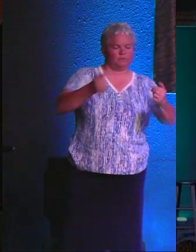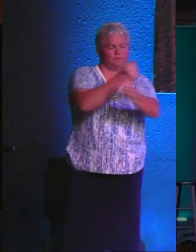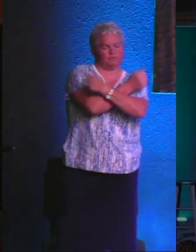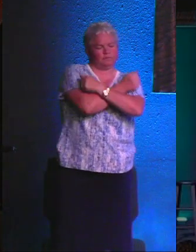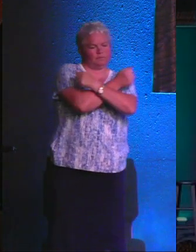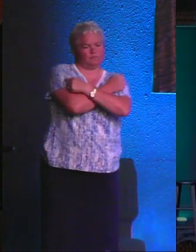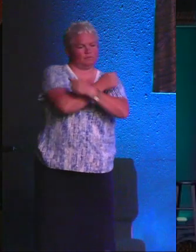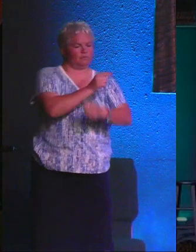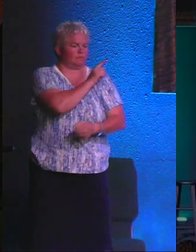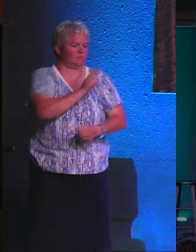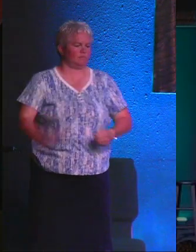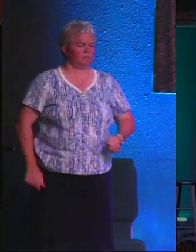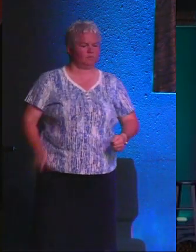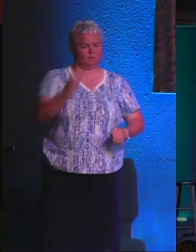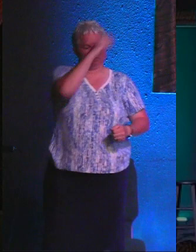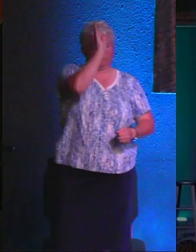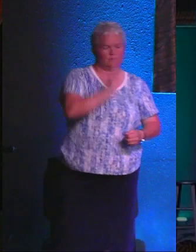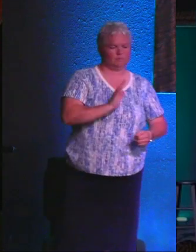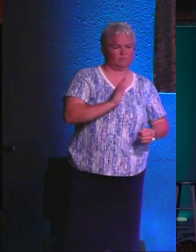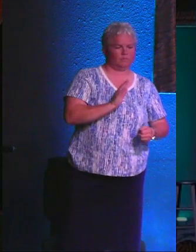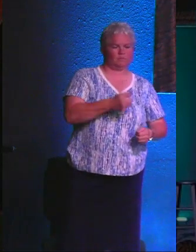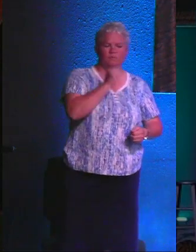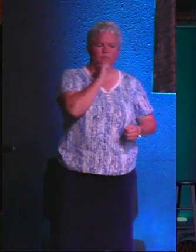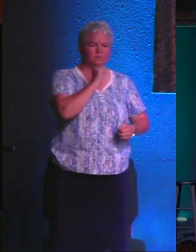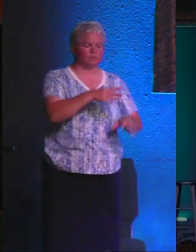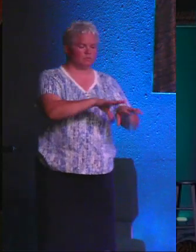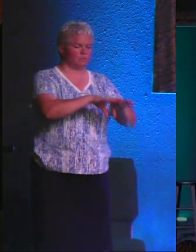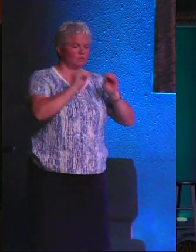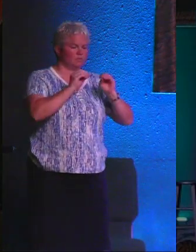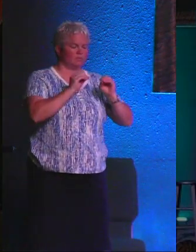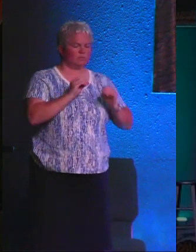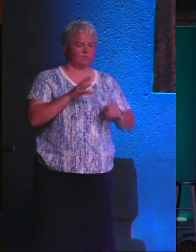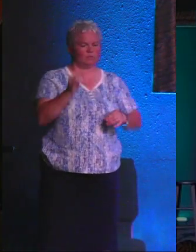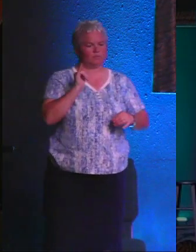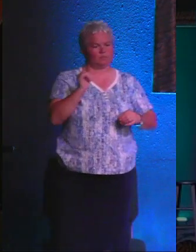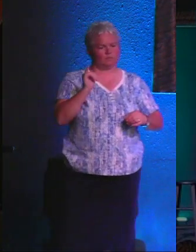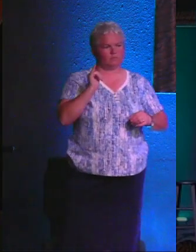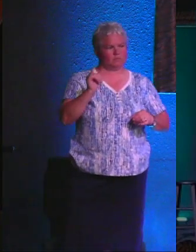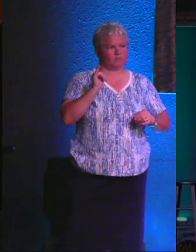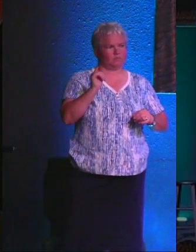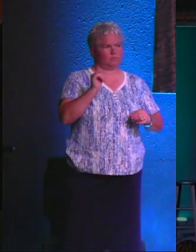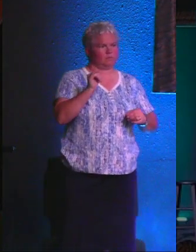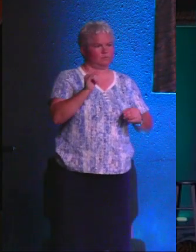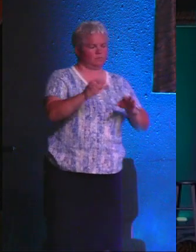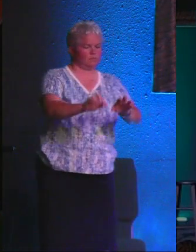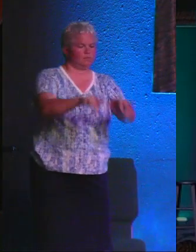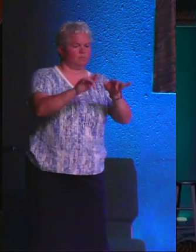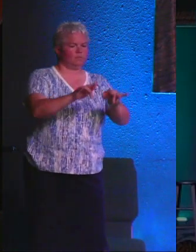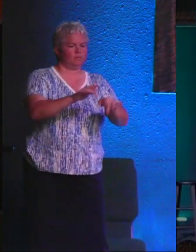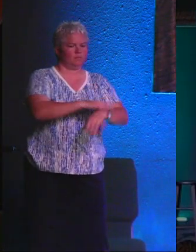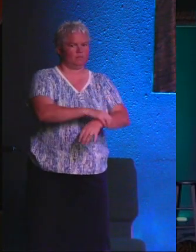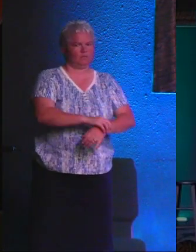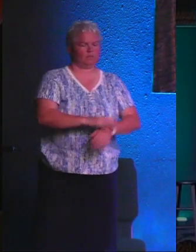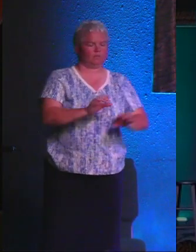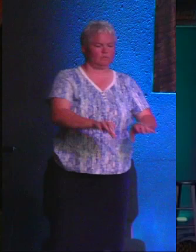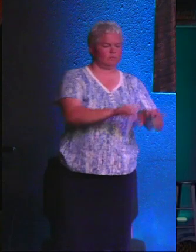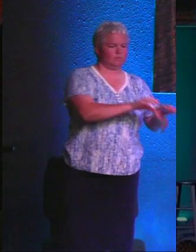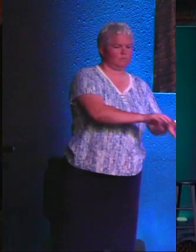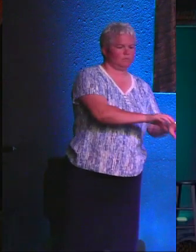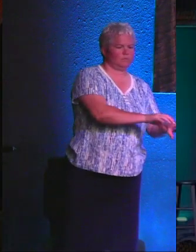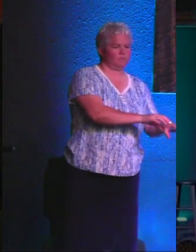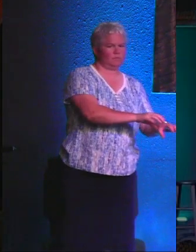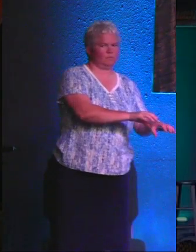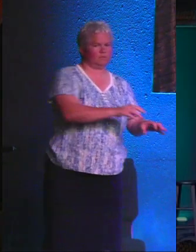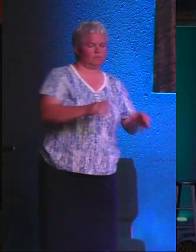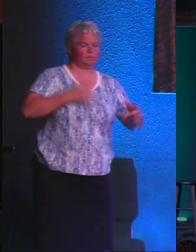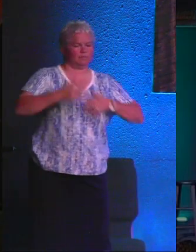you. So Lord God, once again, don't let us leave here the same way that we came in. Let us be touched. Let us be moved.